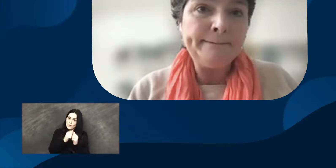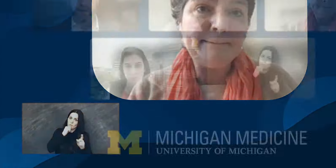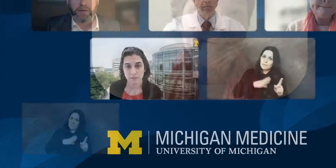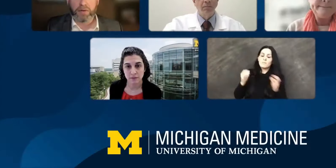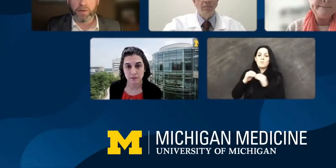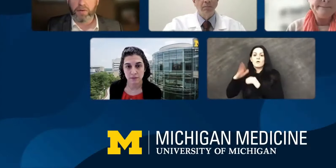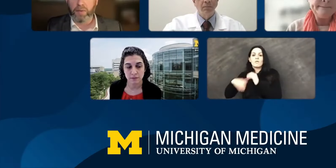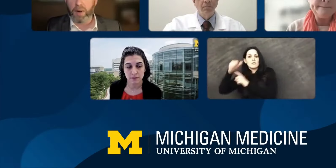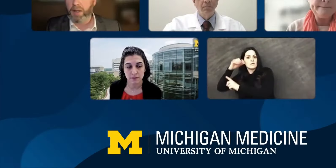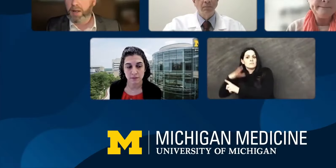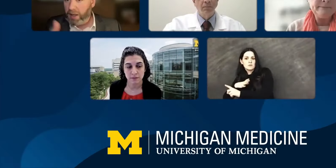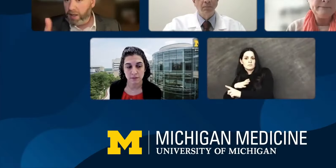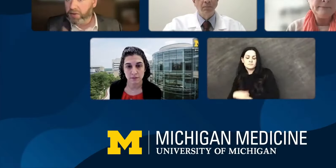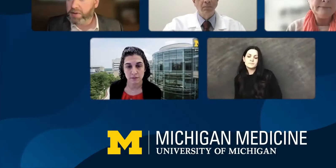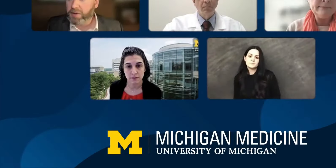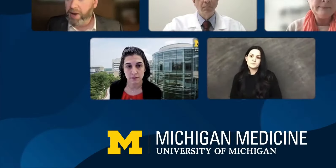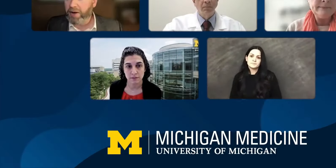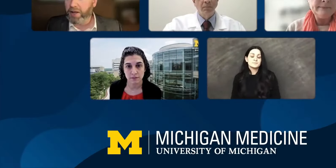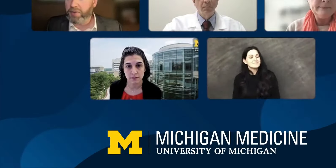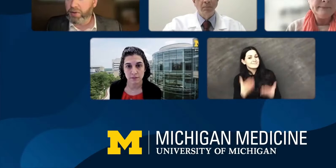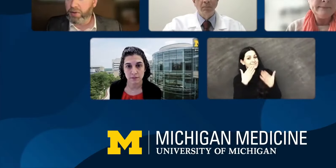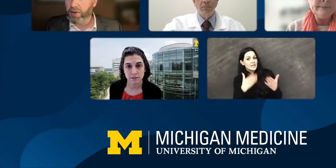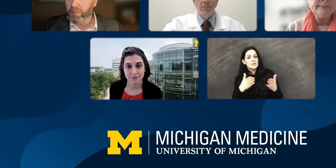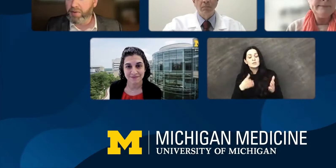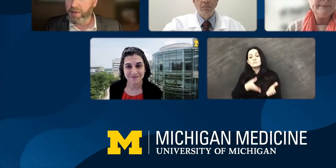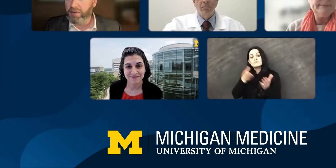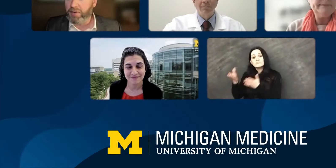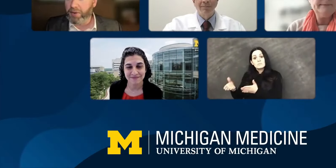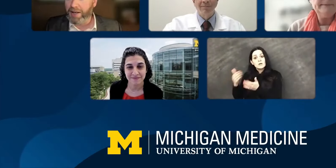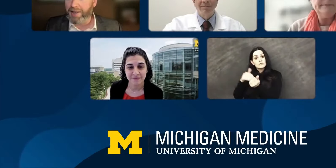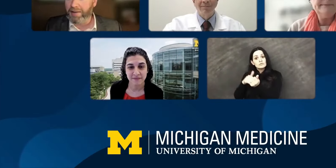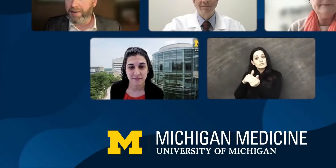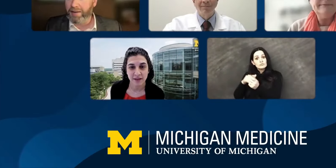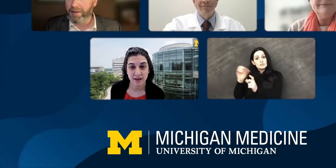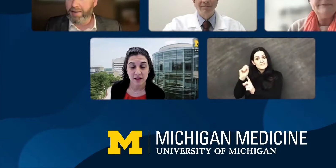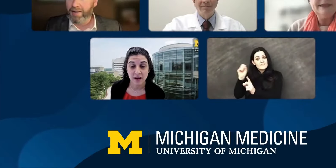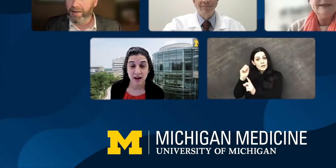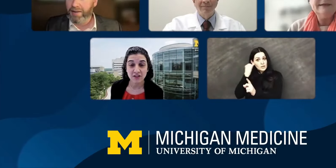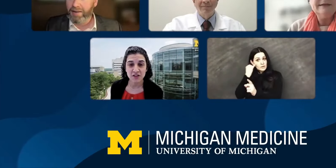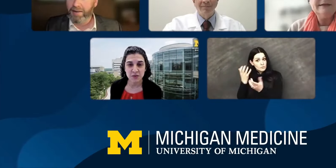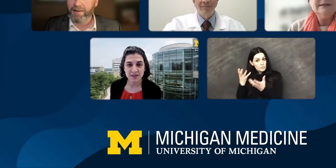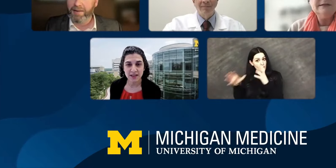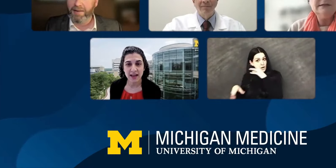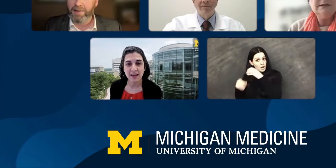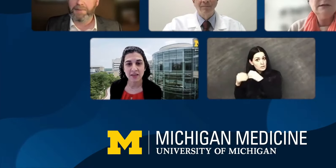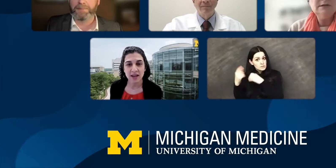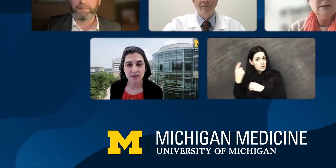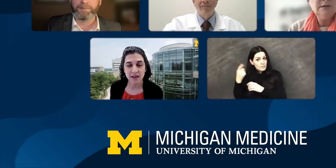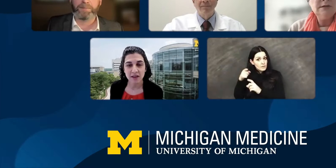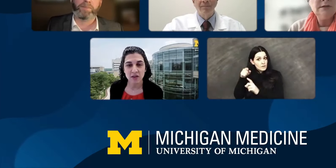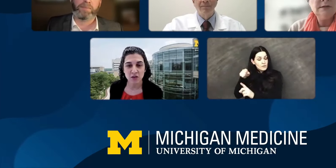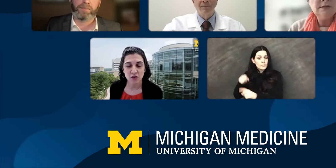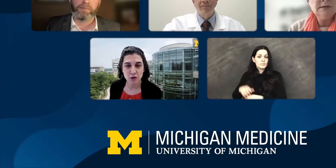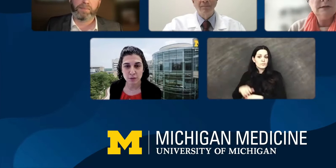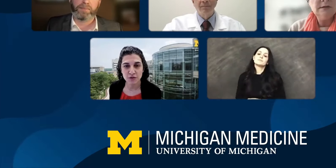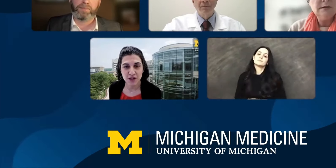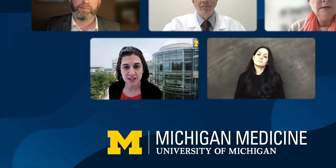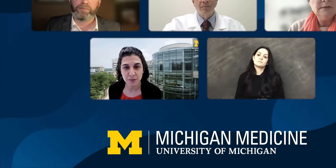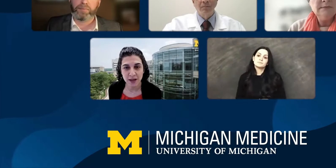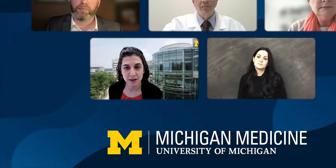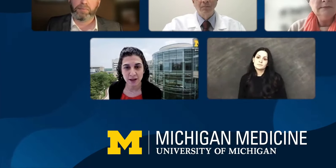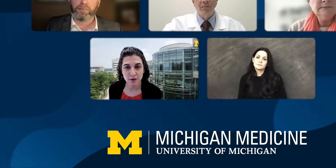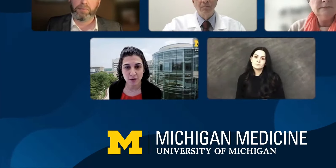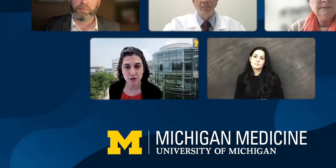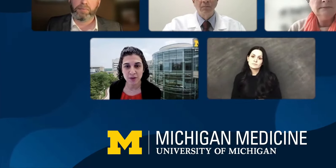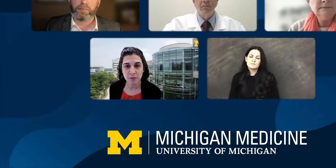Thank you for that, Dr. Duvernoy. Dr. Saberi, I saw you unmuted if you want to add anything. I just was going to add that I think the term